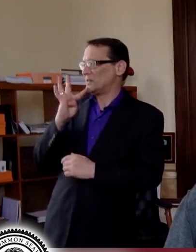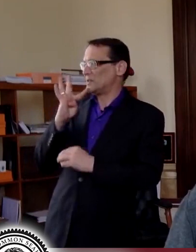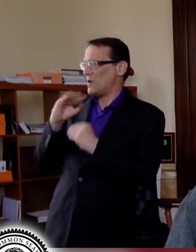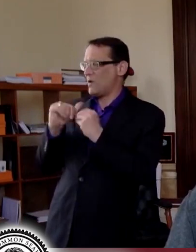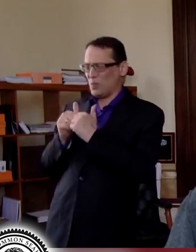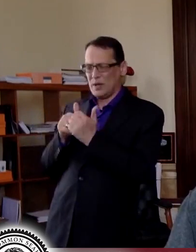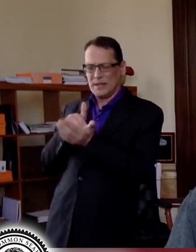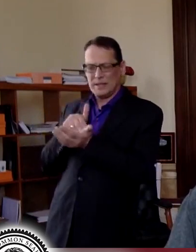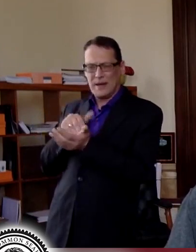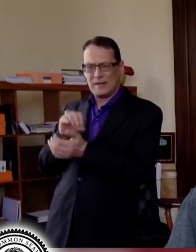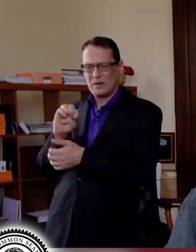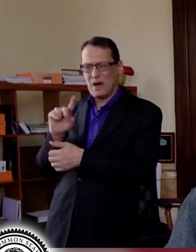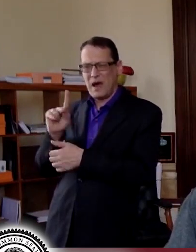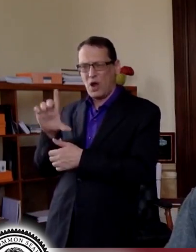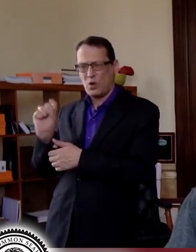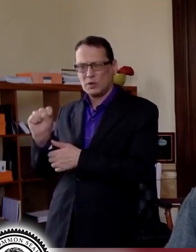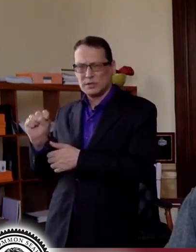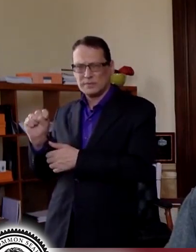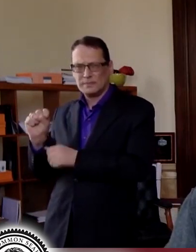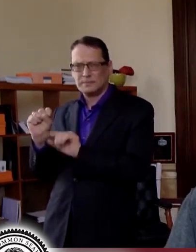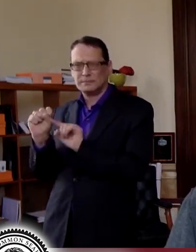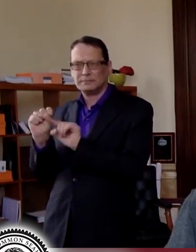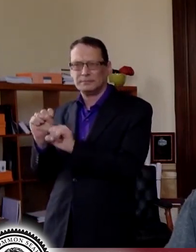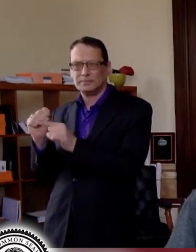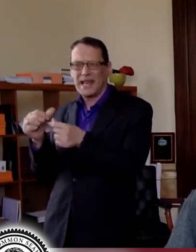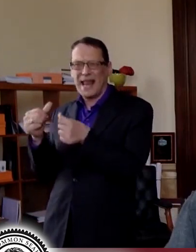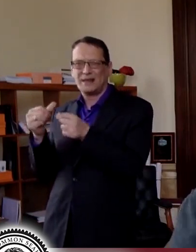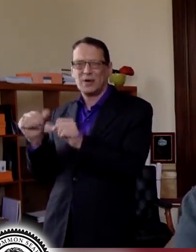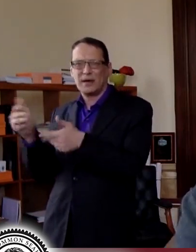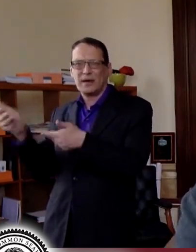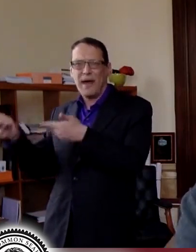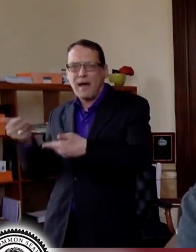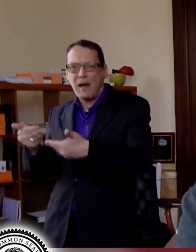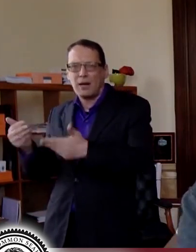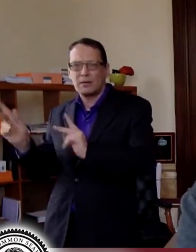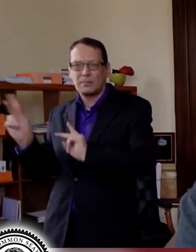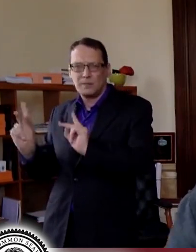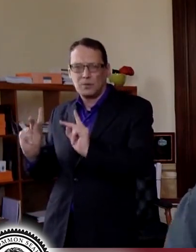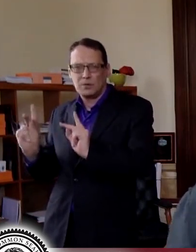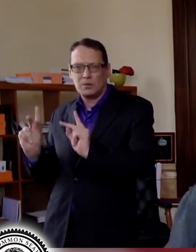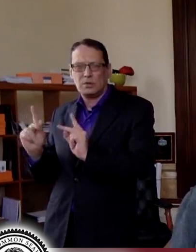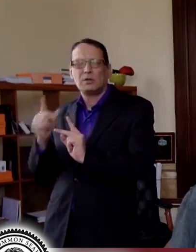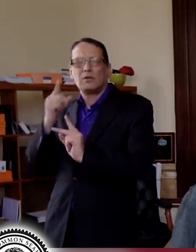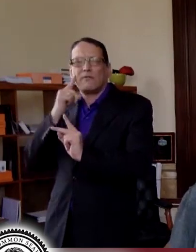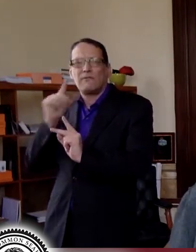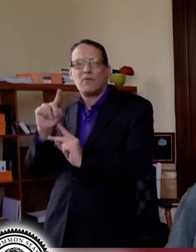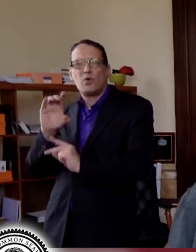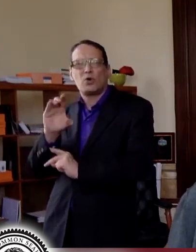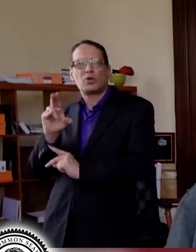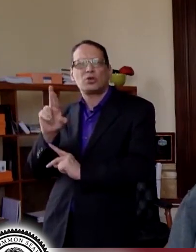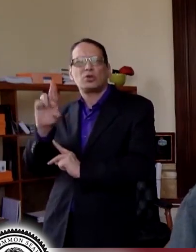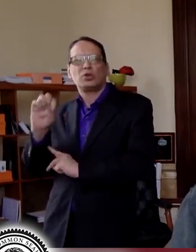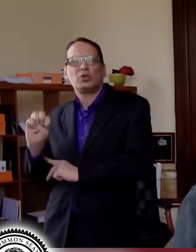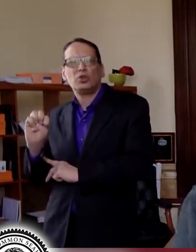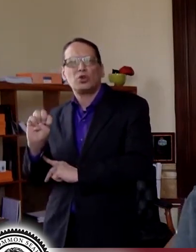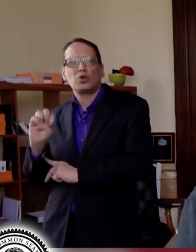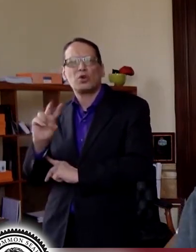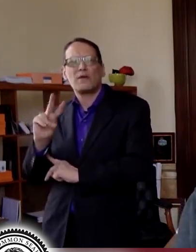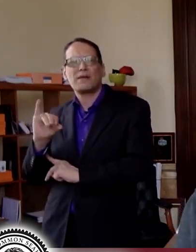I think it was yesterday. And they have been trying to hire folks for the Cure Violence for the